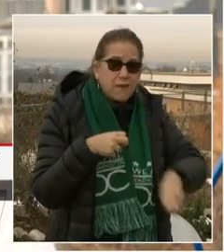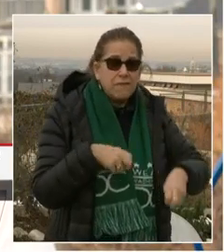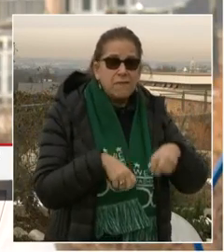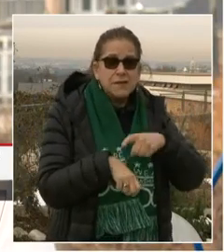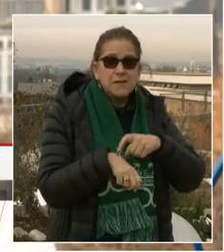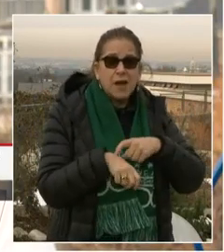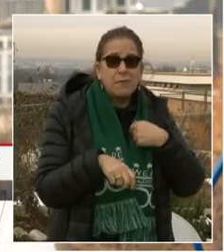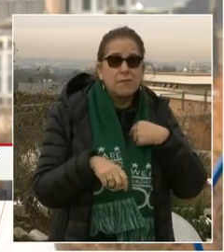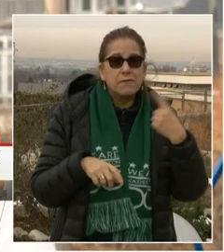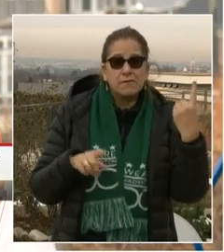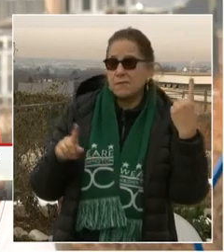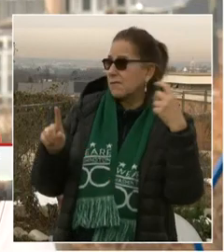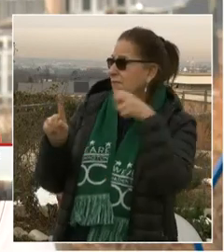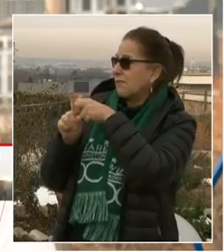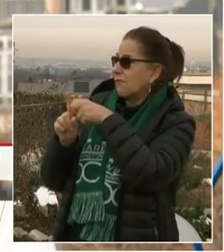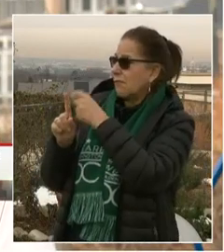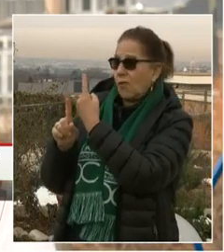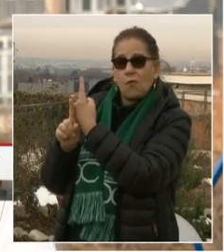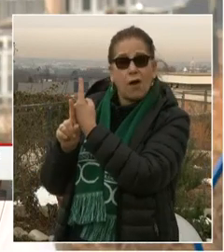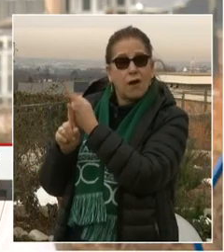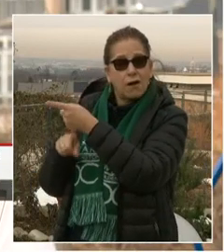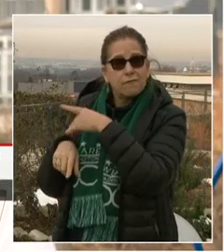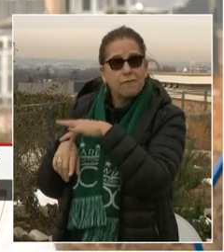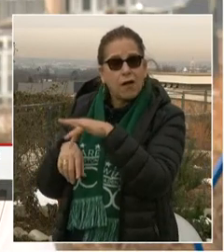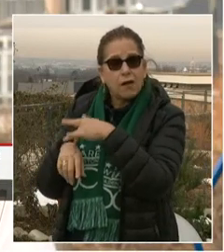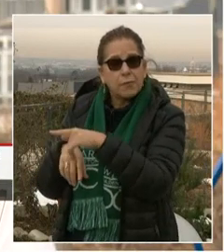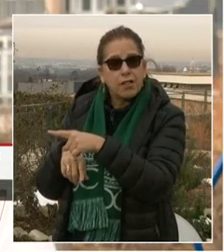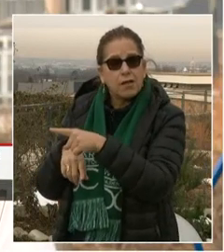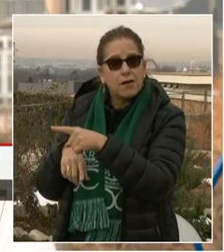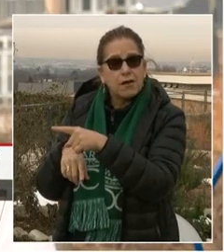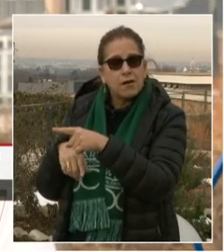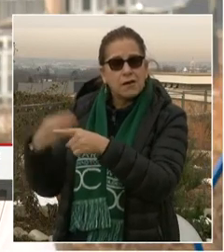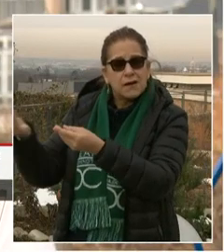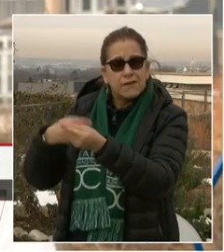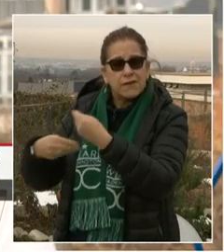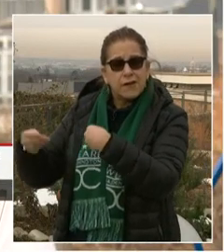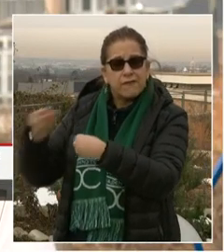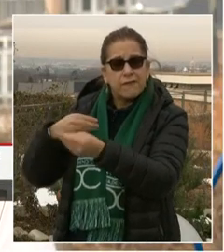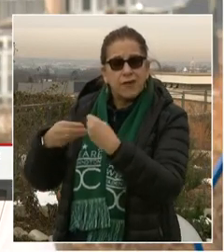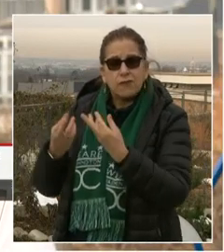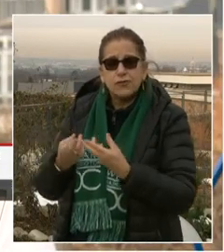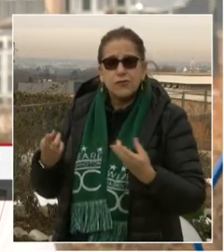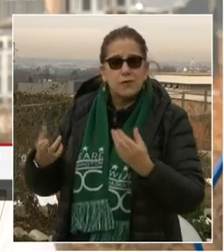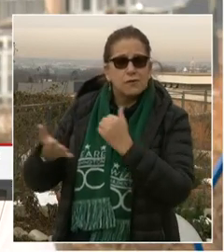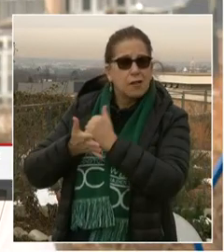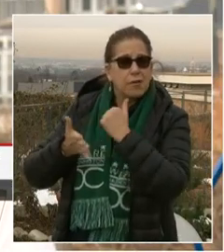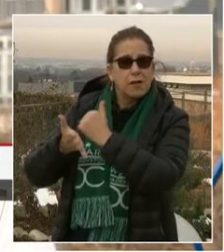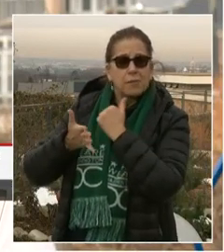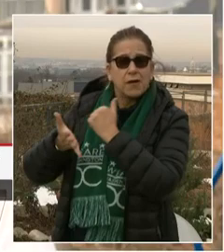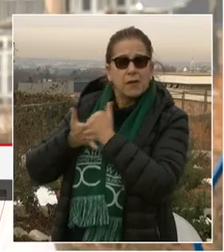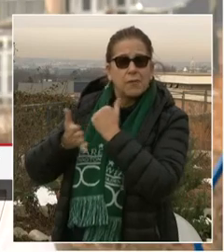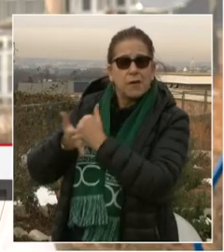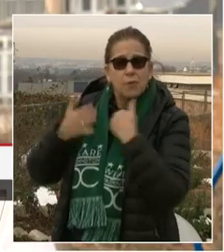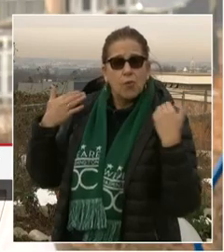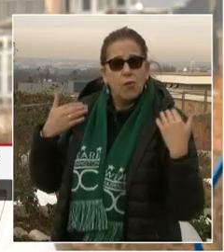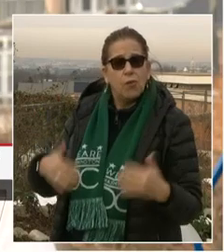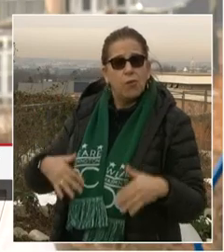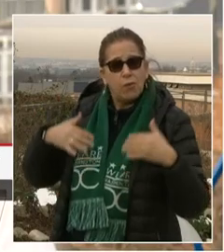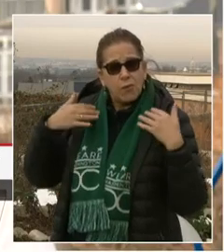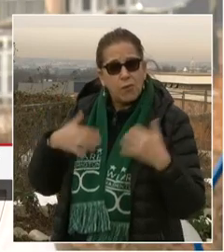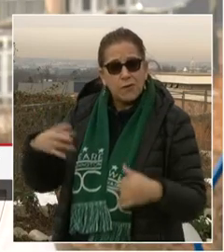provide resources and guidance I needed at the right time. She saw me, supported